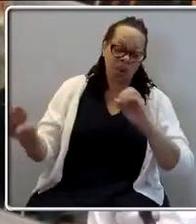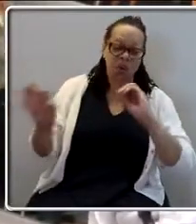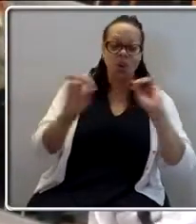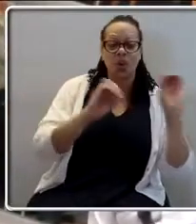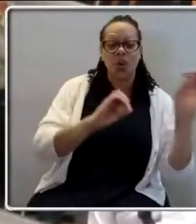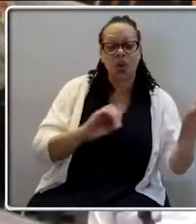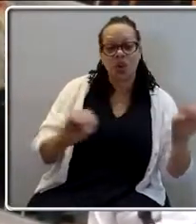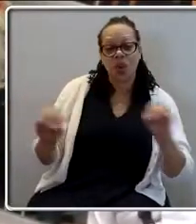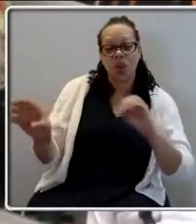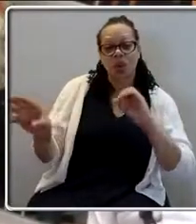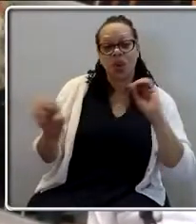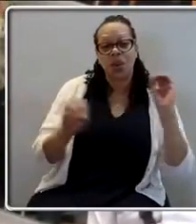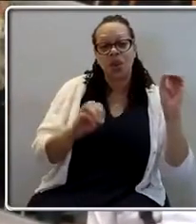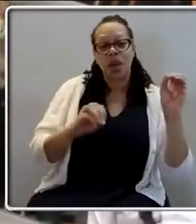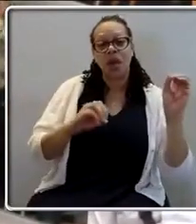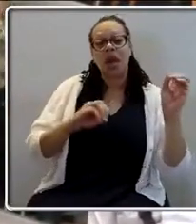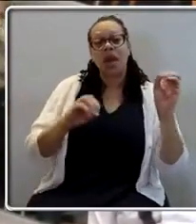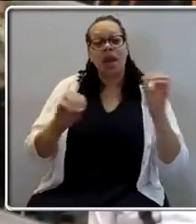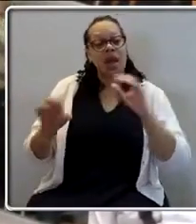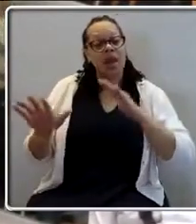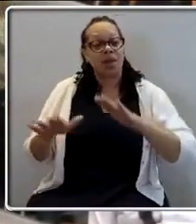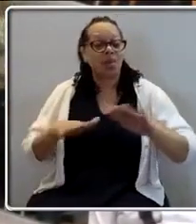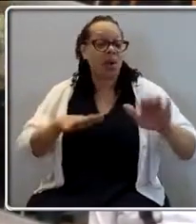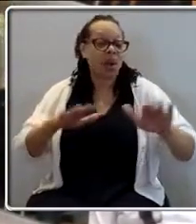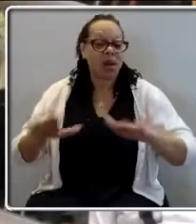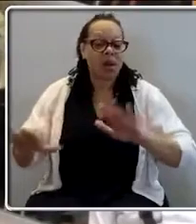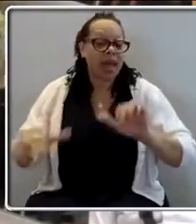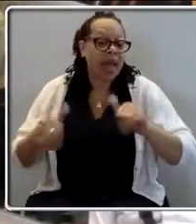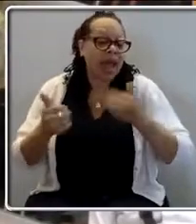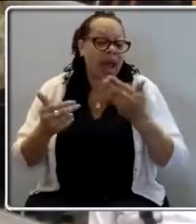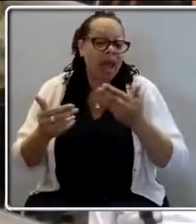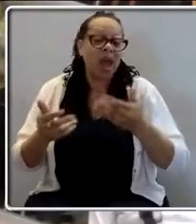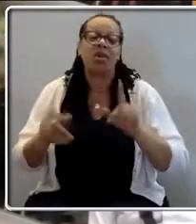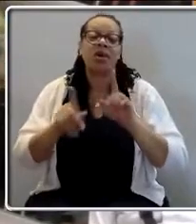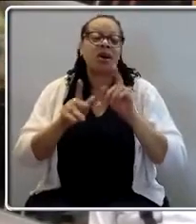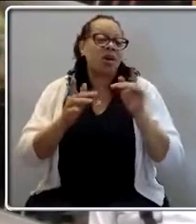But I sat down, I cried to God.